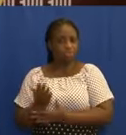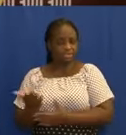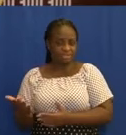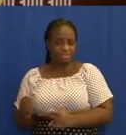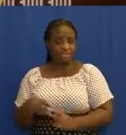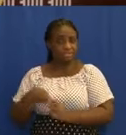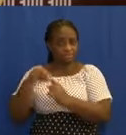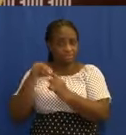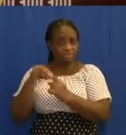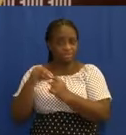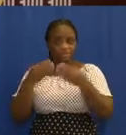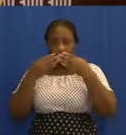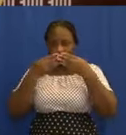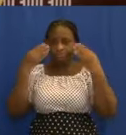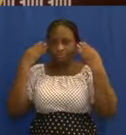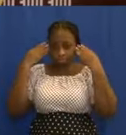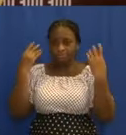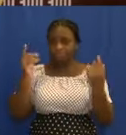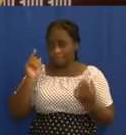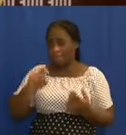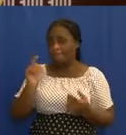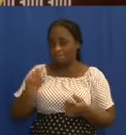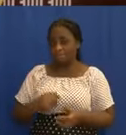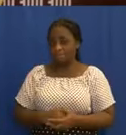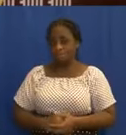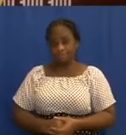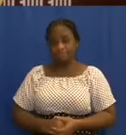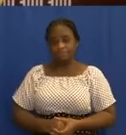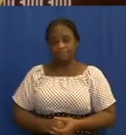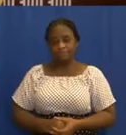achuni titri mask wear.